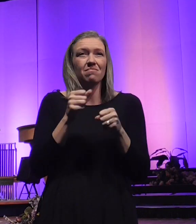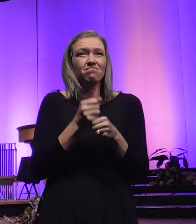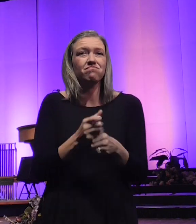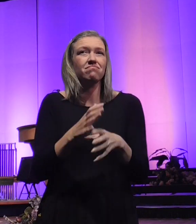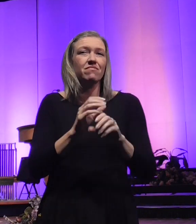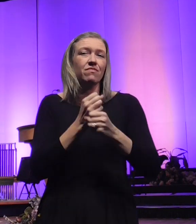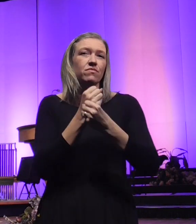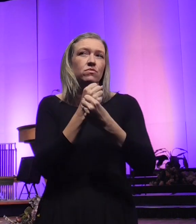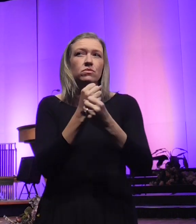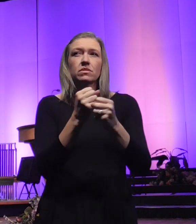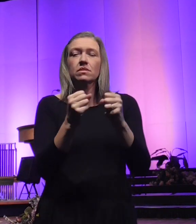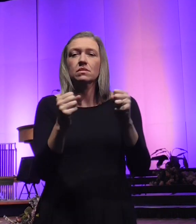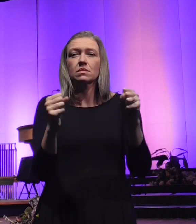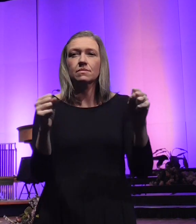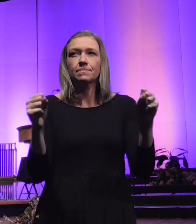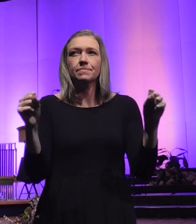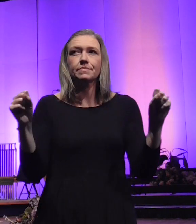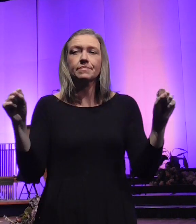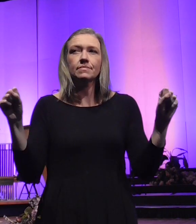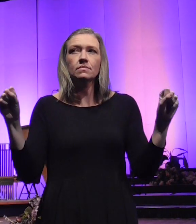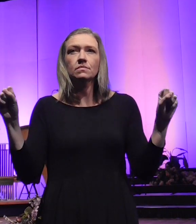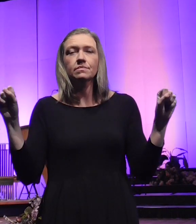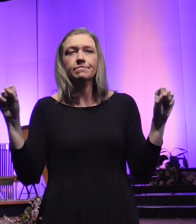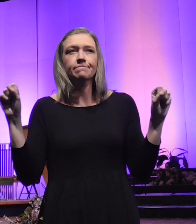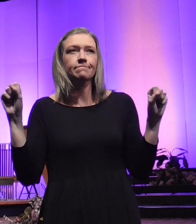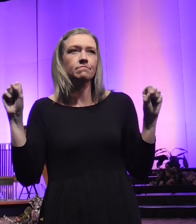sets us free.